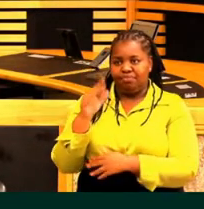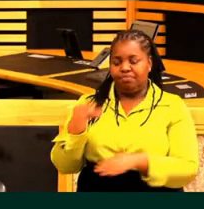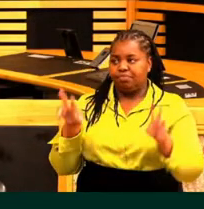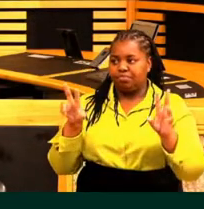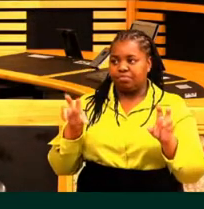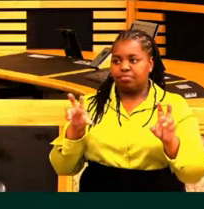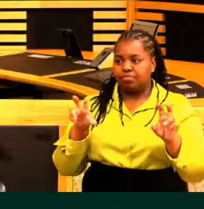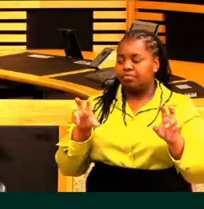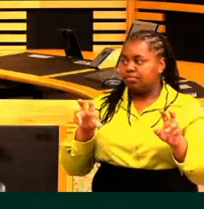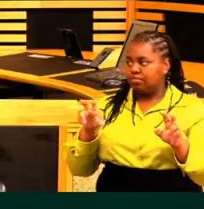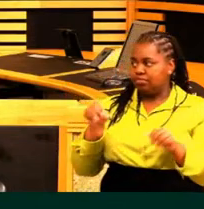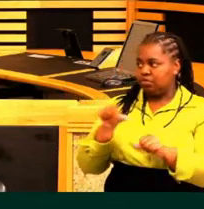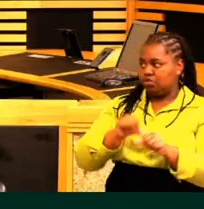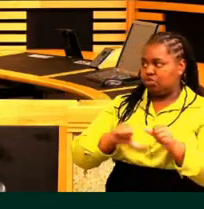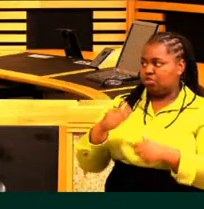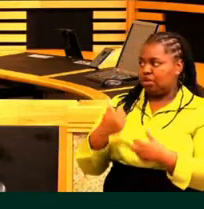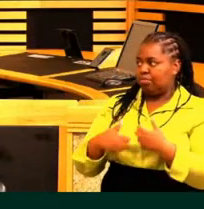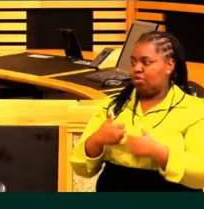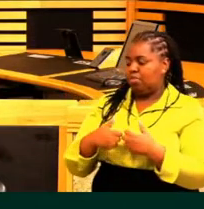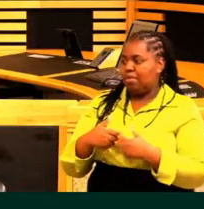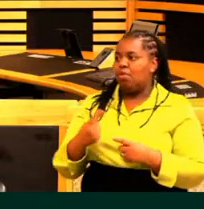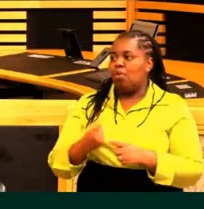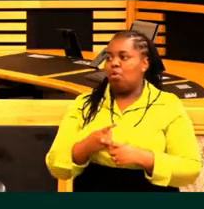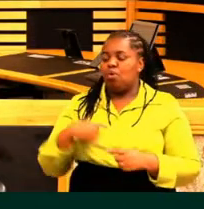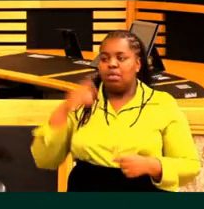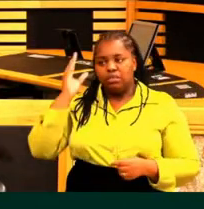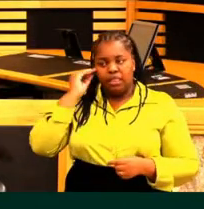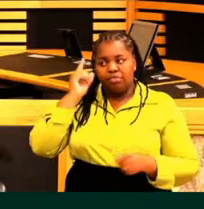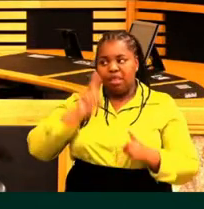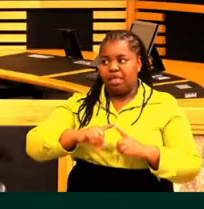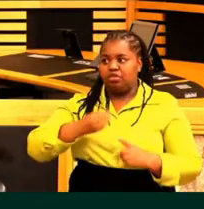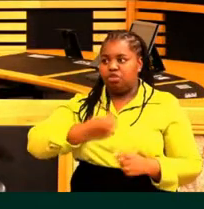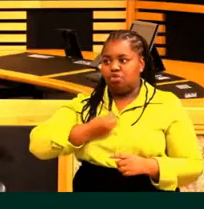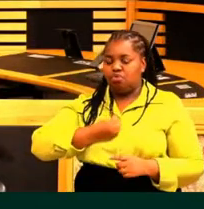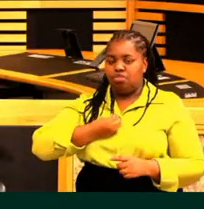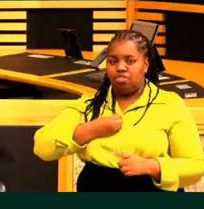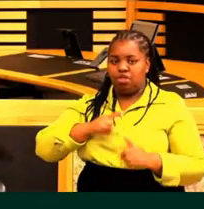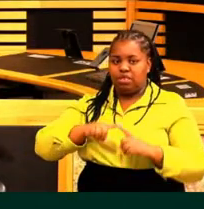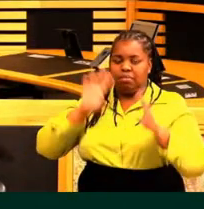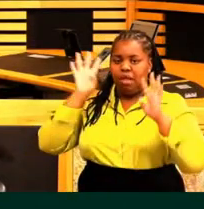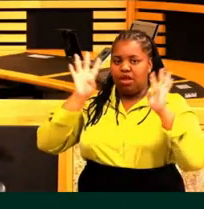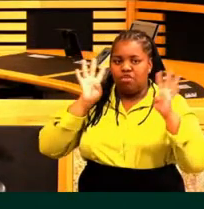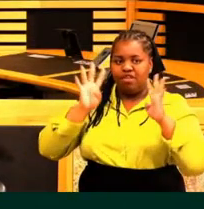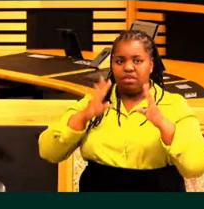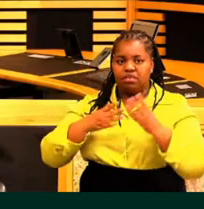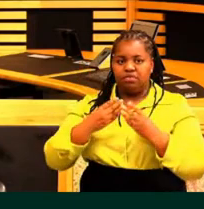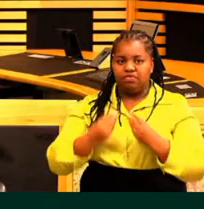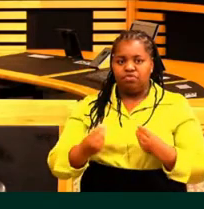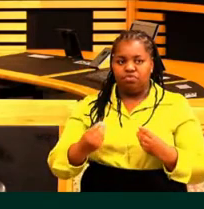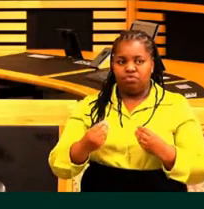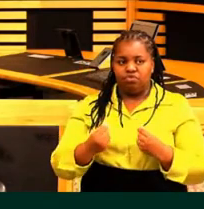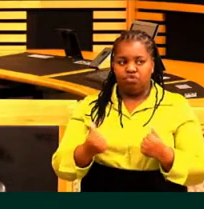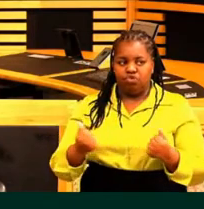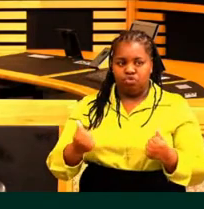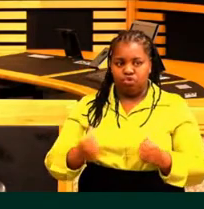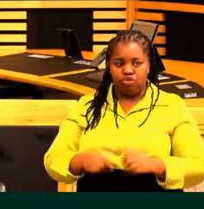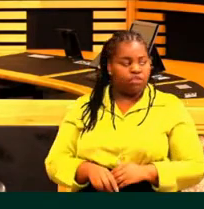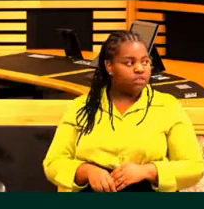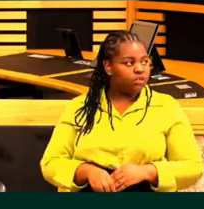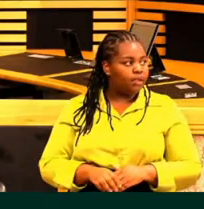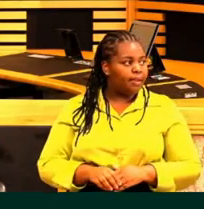area social problems facing Youth and innovative solutions facing the youth and innovative